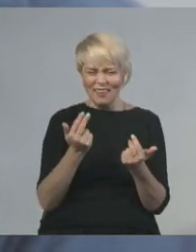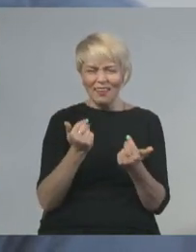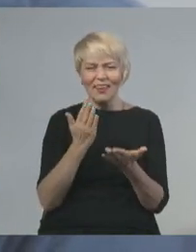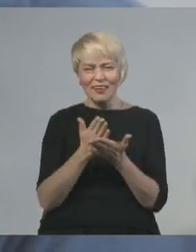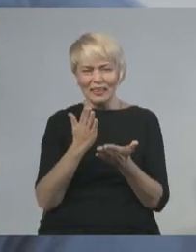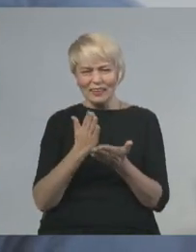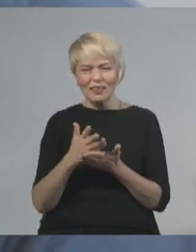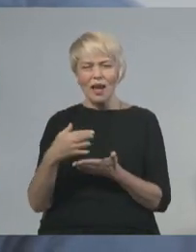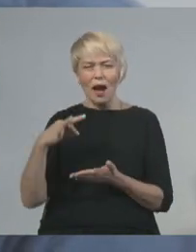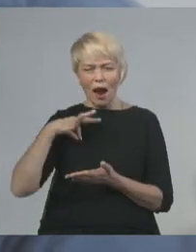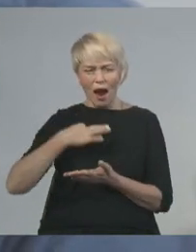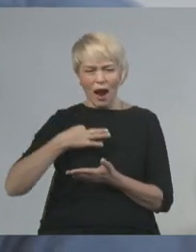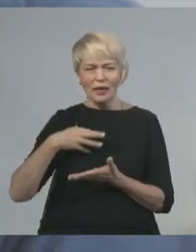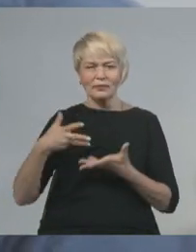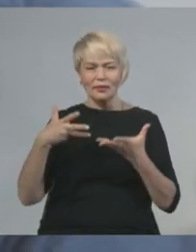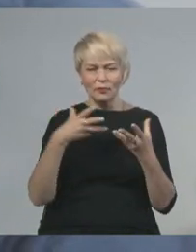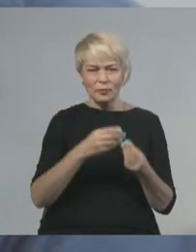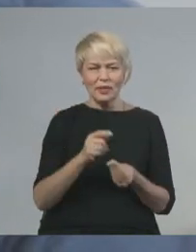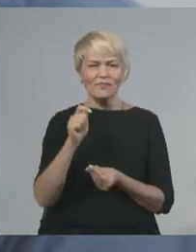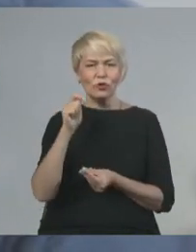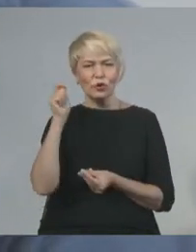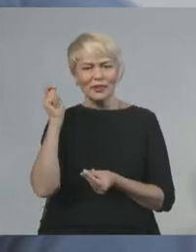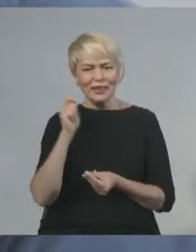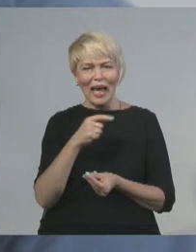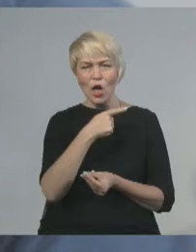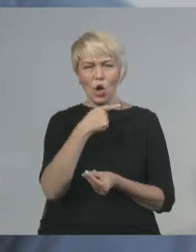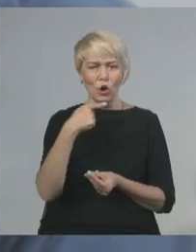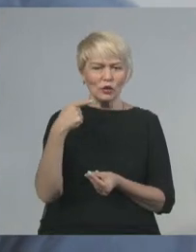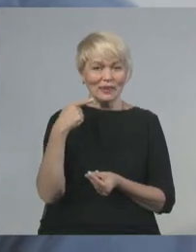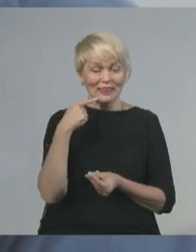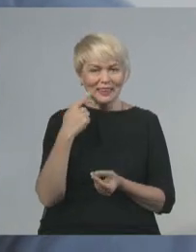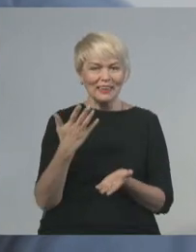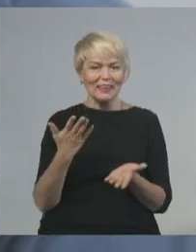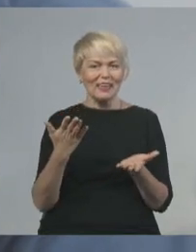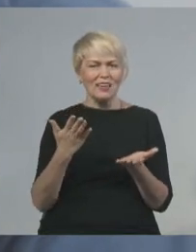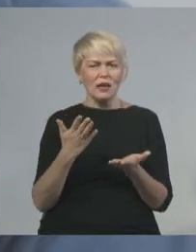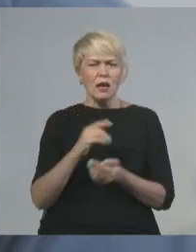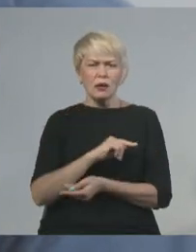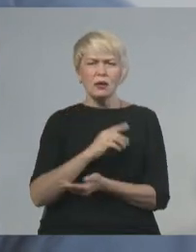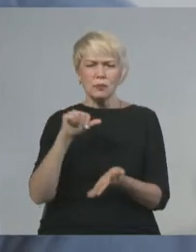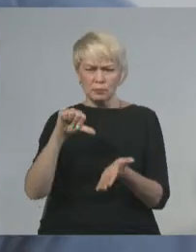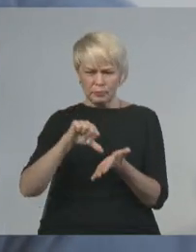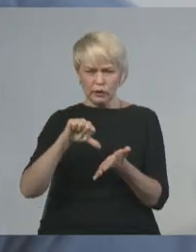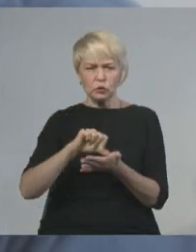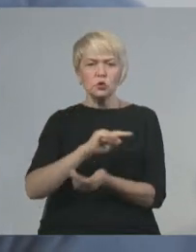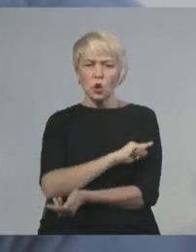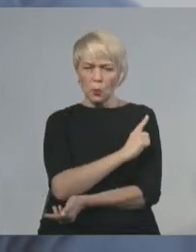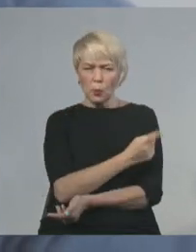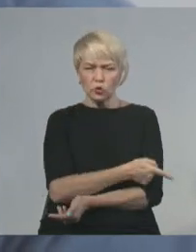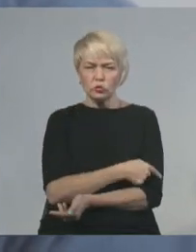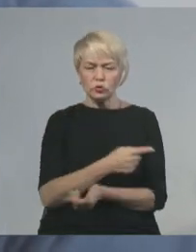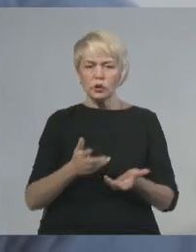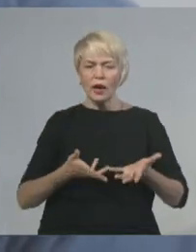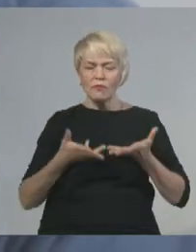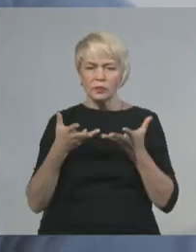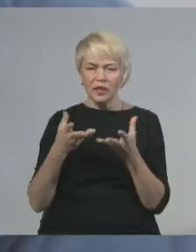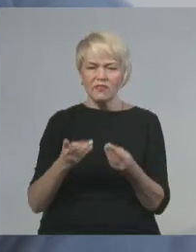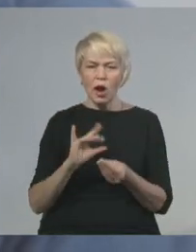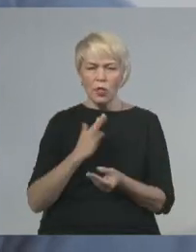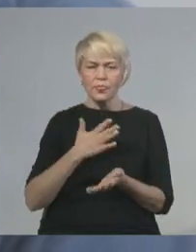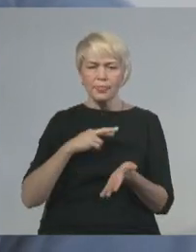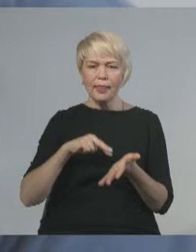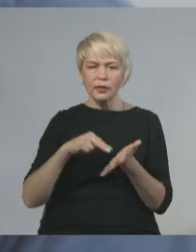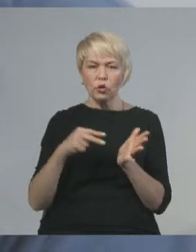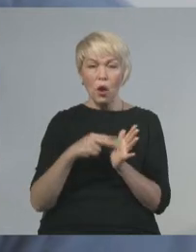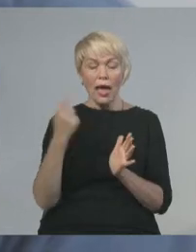influence is strong and the economy is influenced by that also one of the we have one of the main